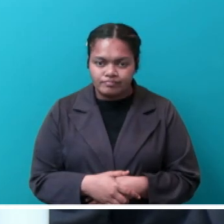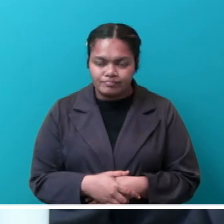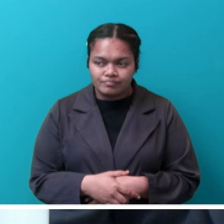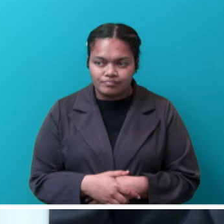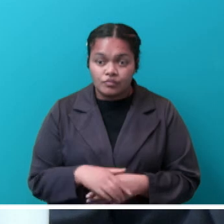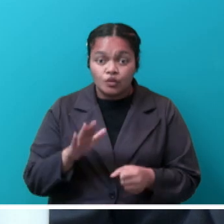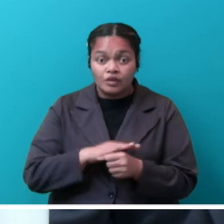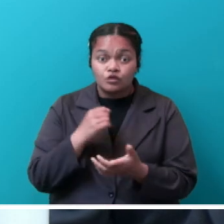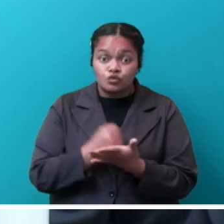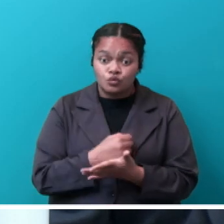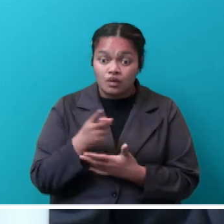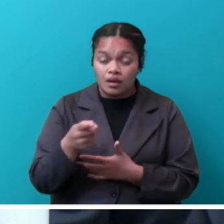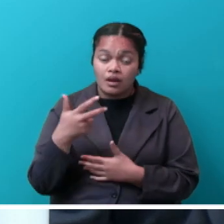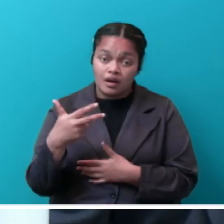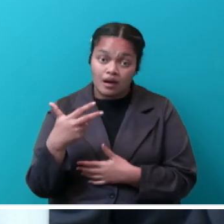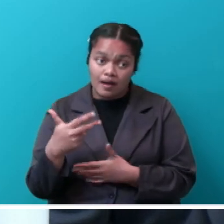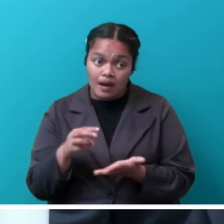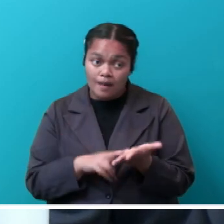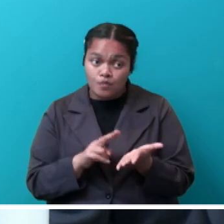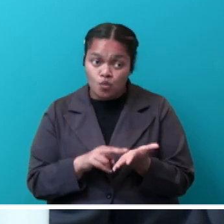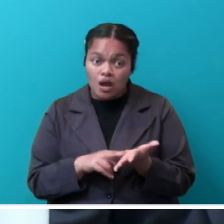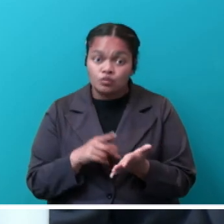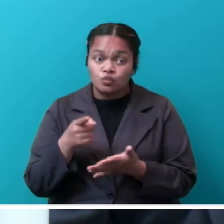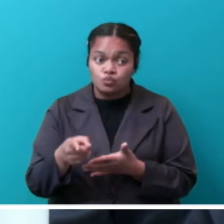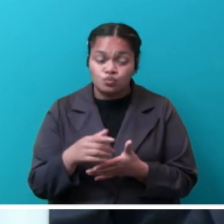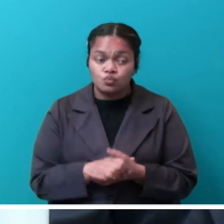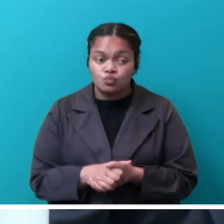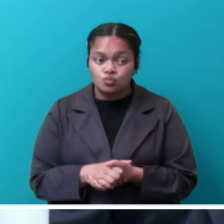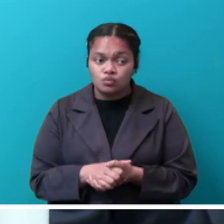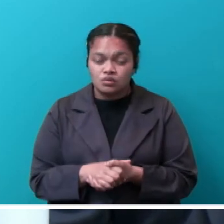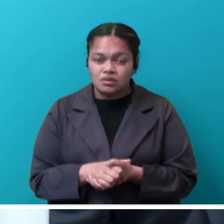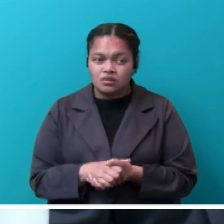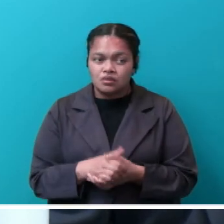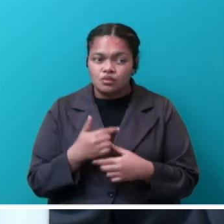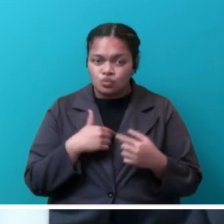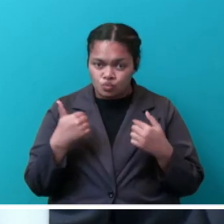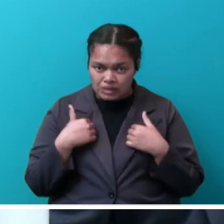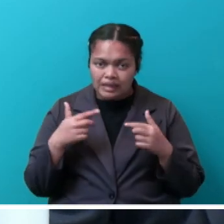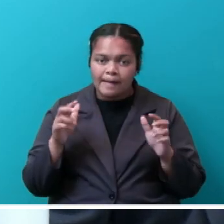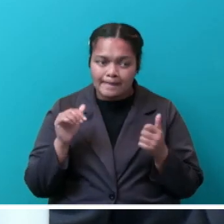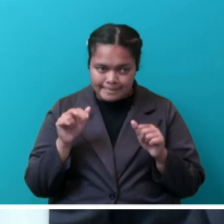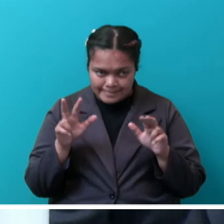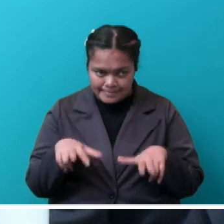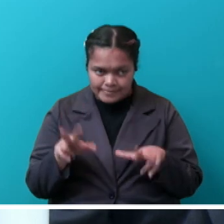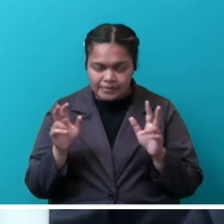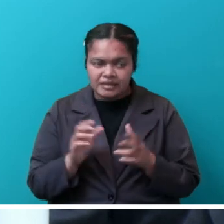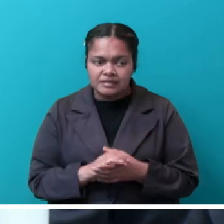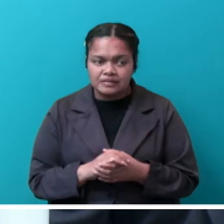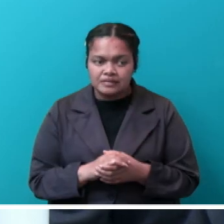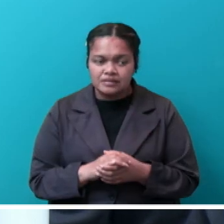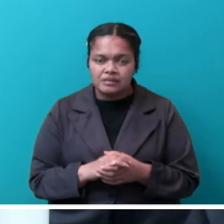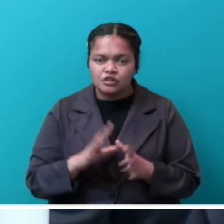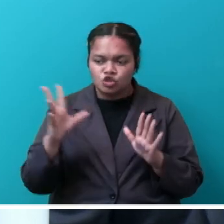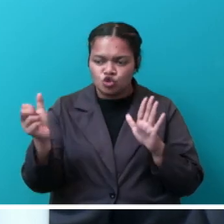ensure that Nabouwalu becomes a model for sustainability, Mr. Speaker, sir, we are mandating the use of solar